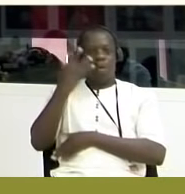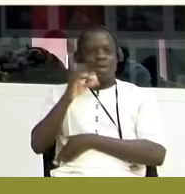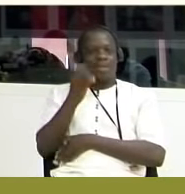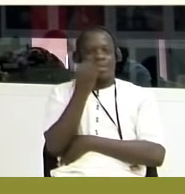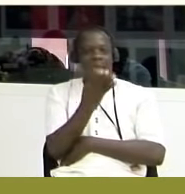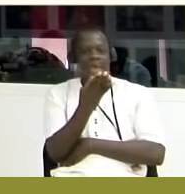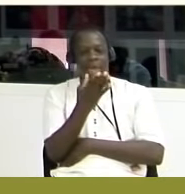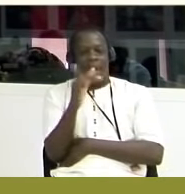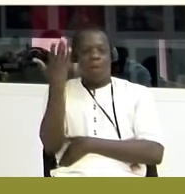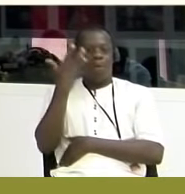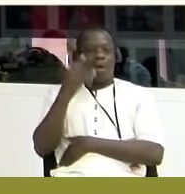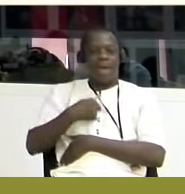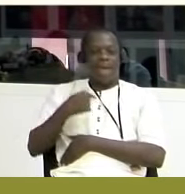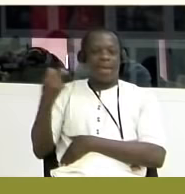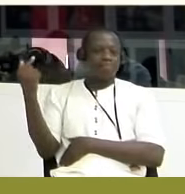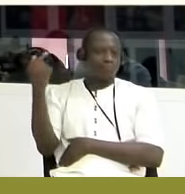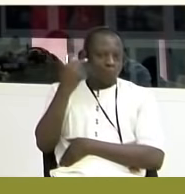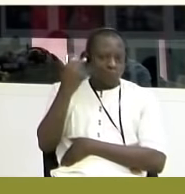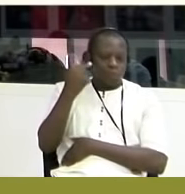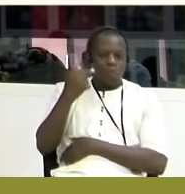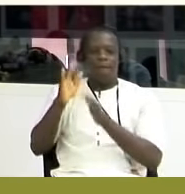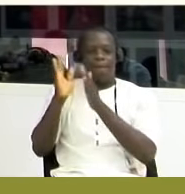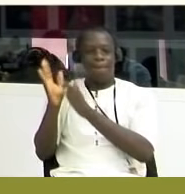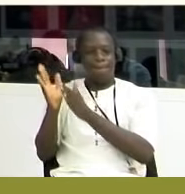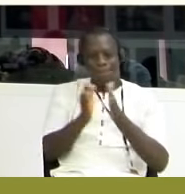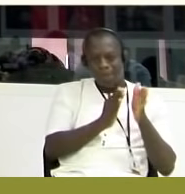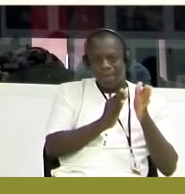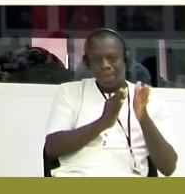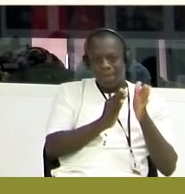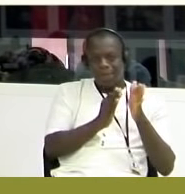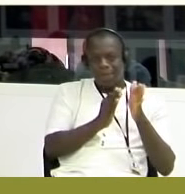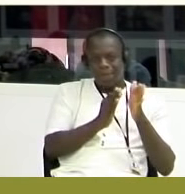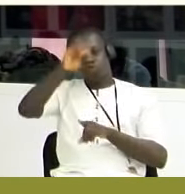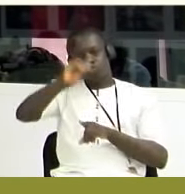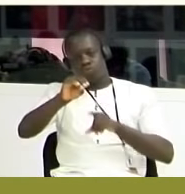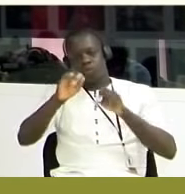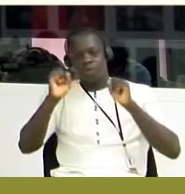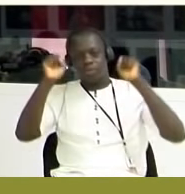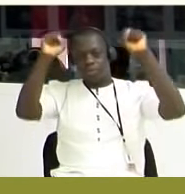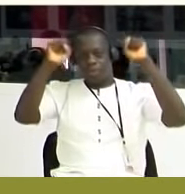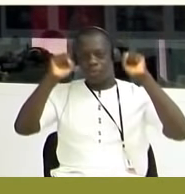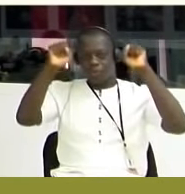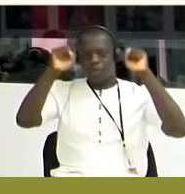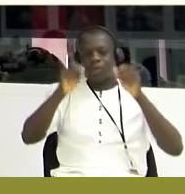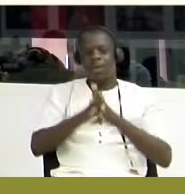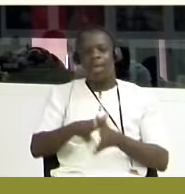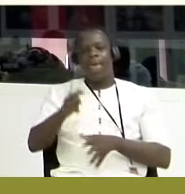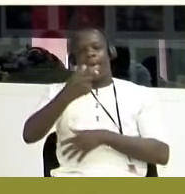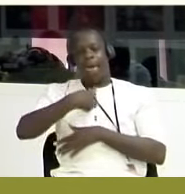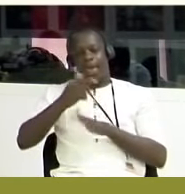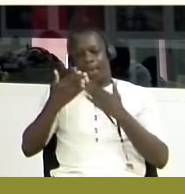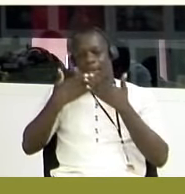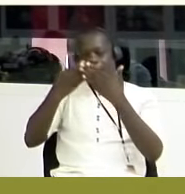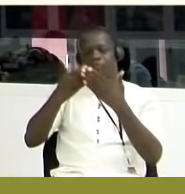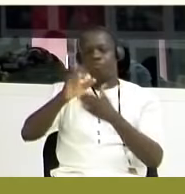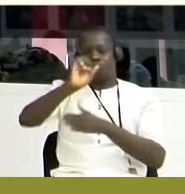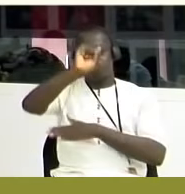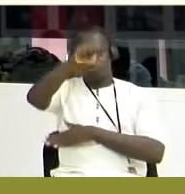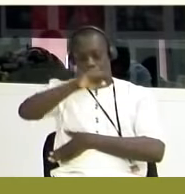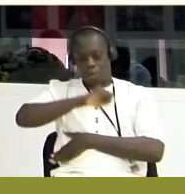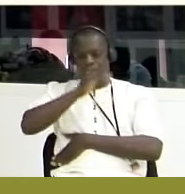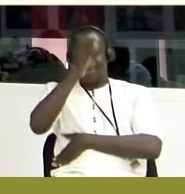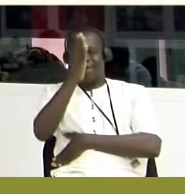had information that they were planning a demonstration, I told them, it's your right